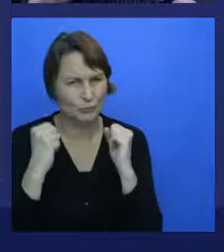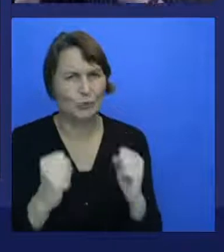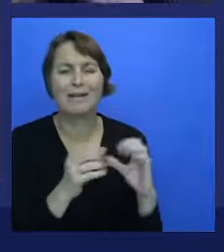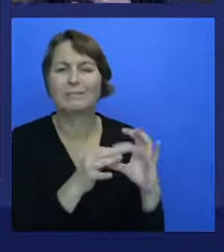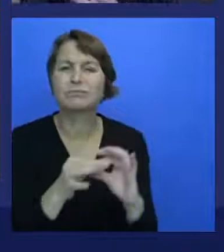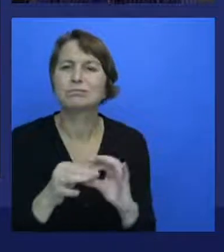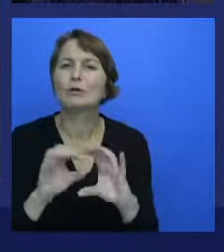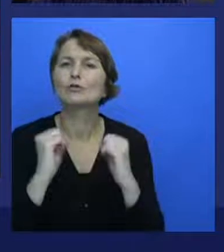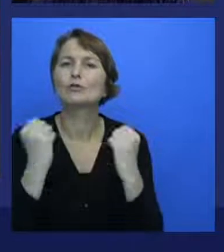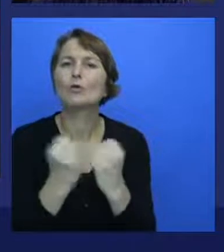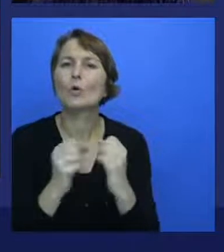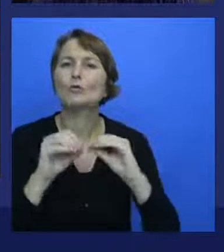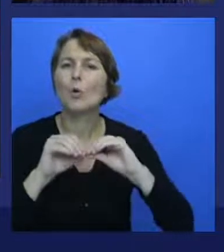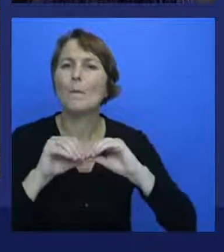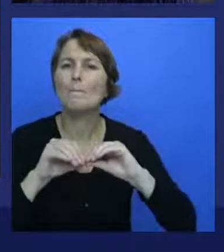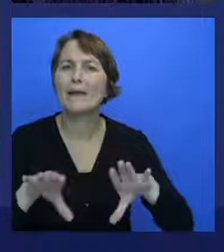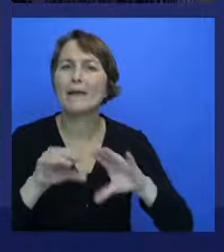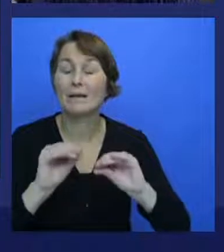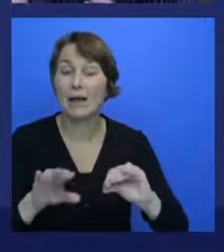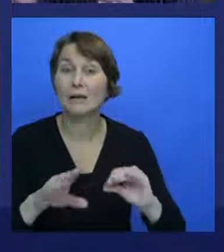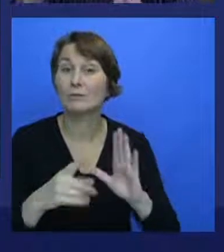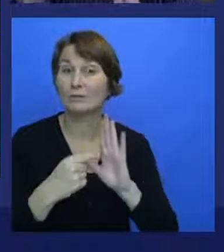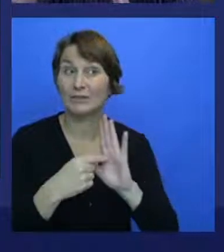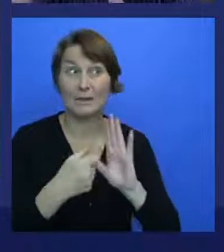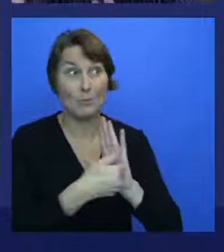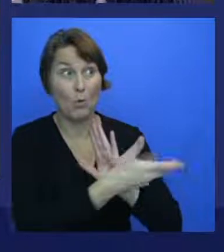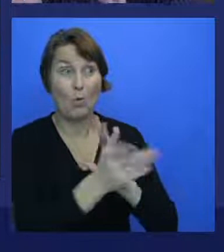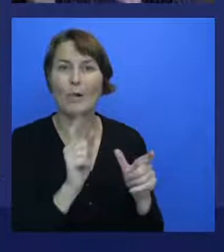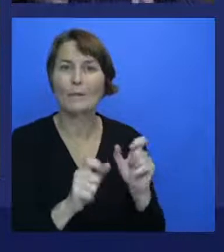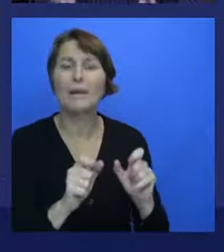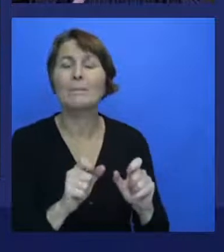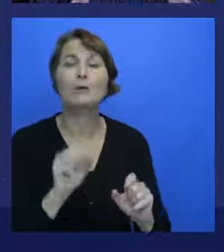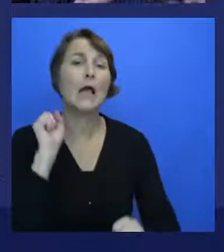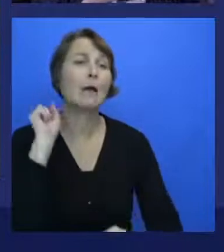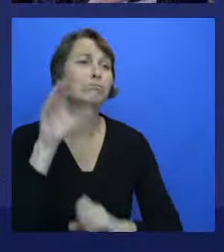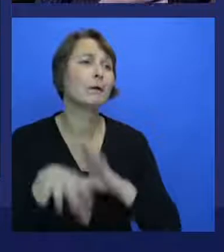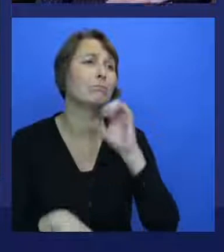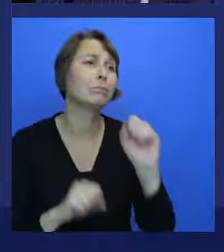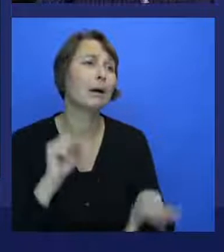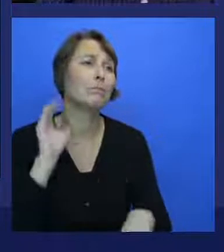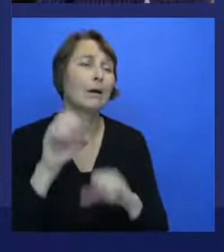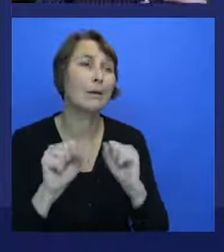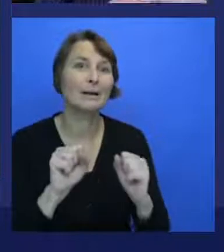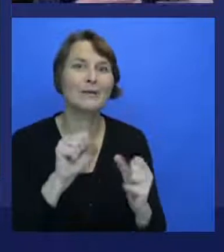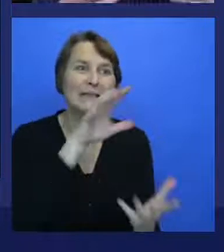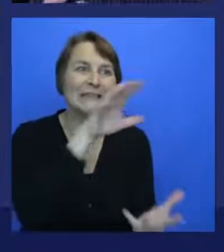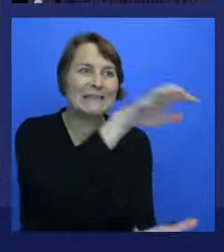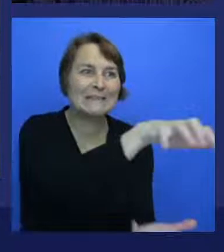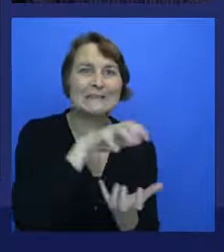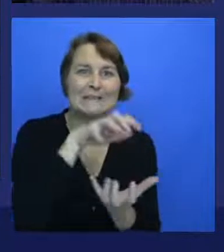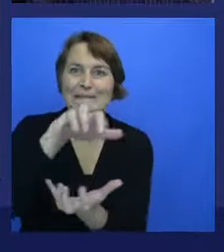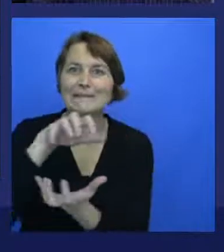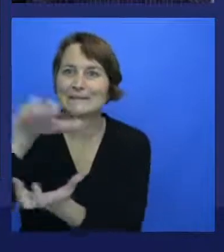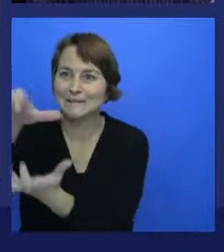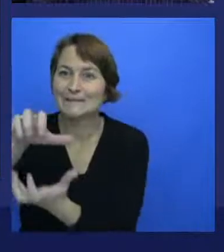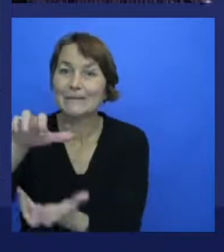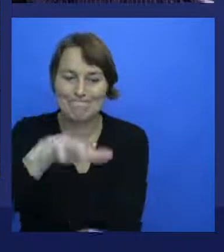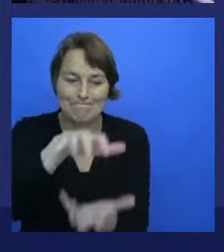online where it's readily available has provided mechanisms for us to train more models in more